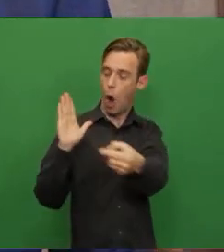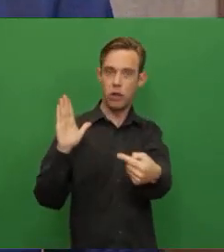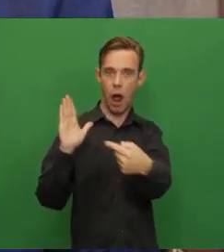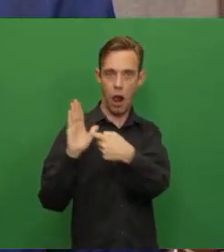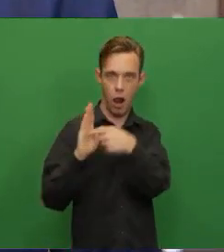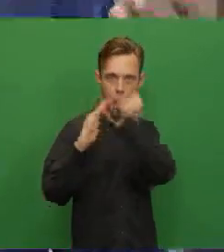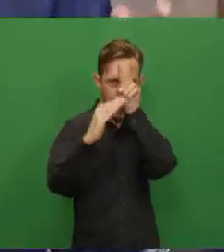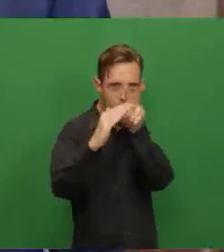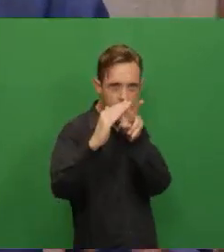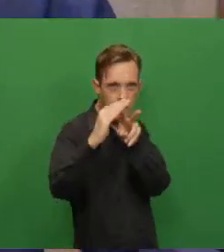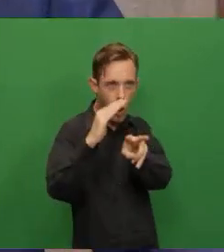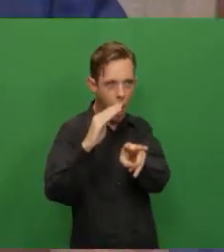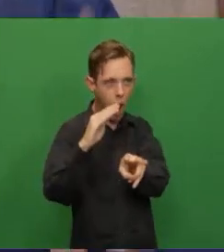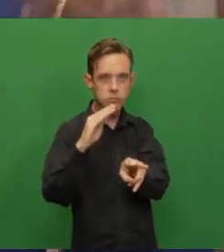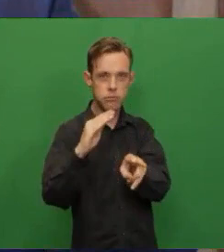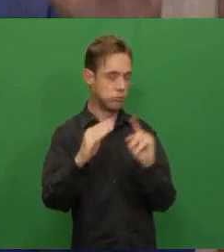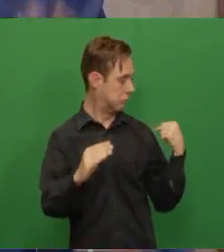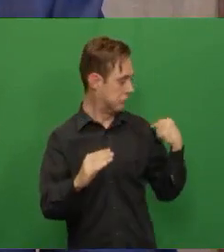it